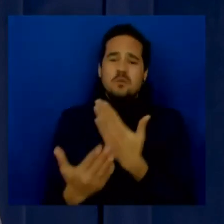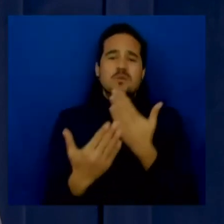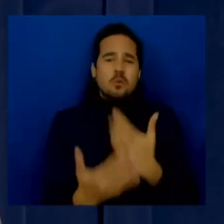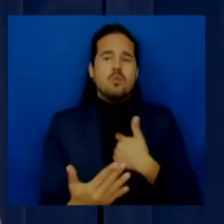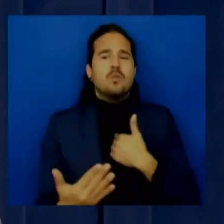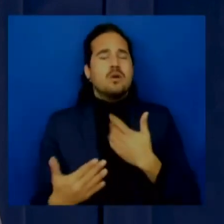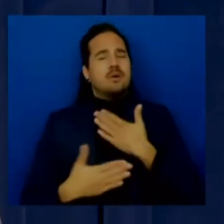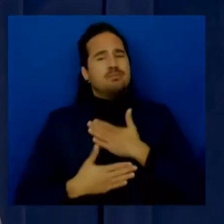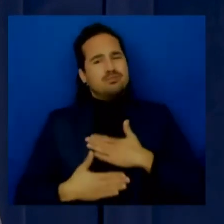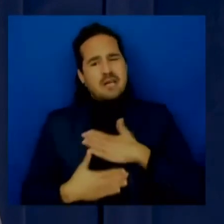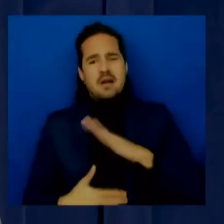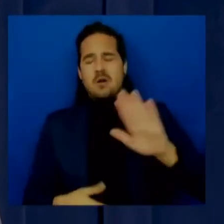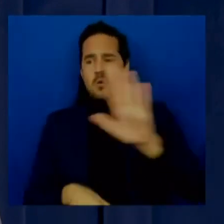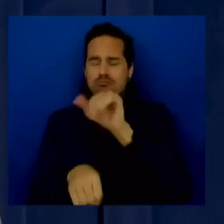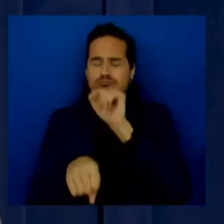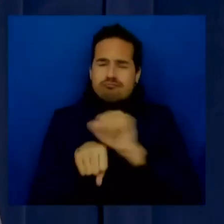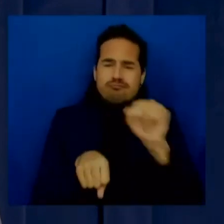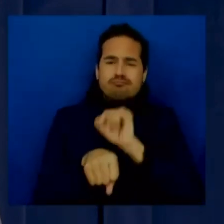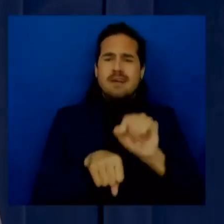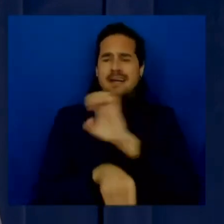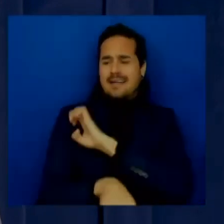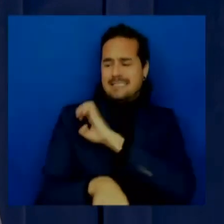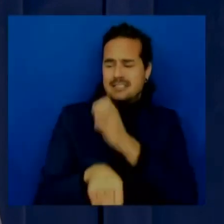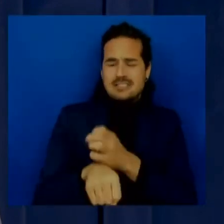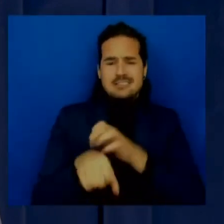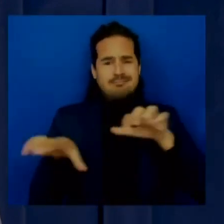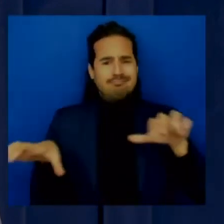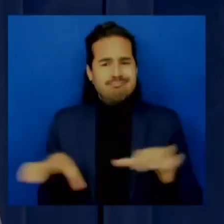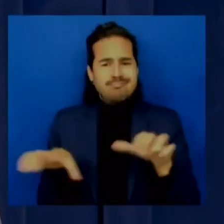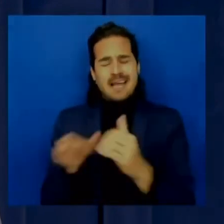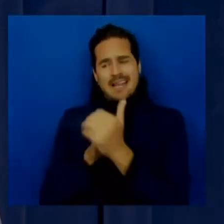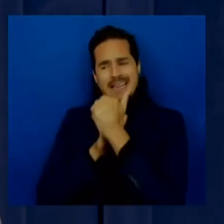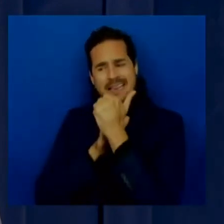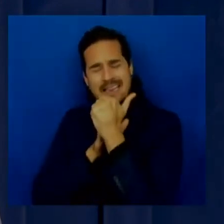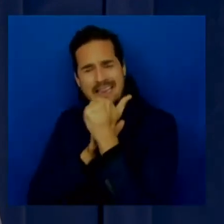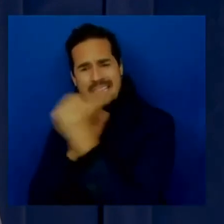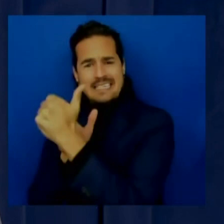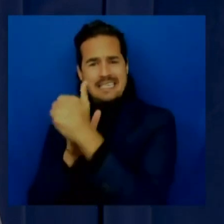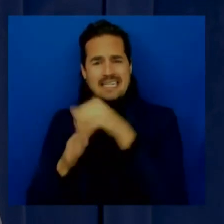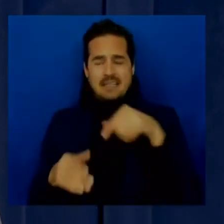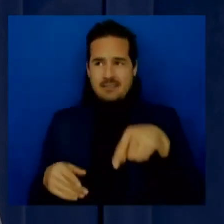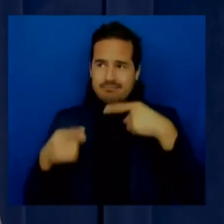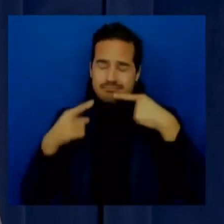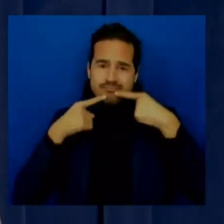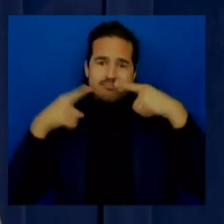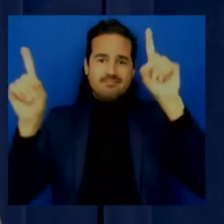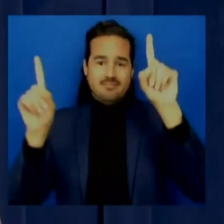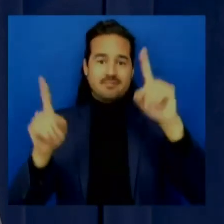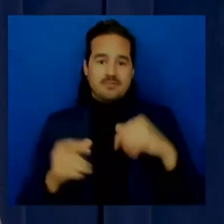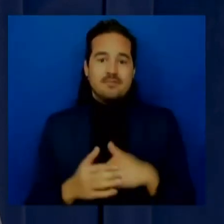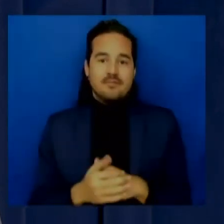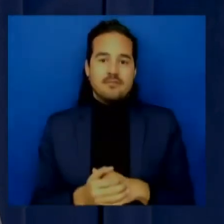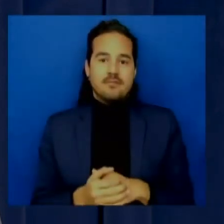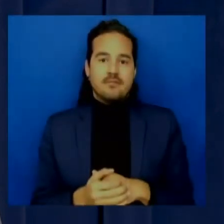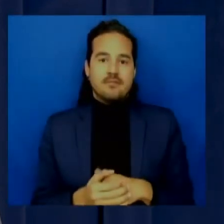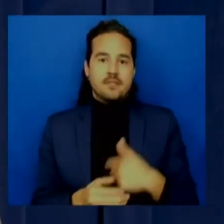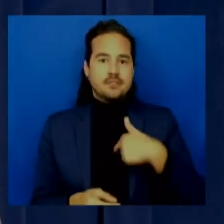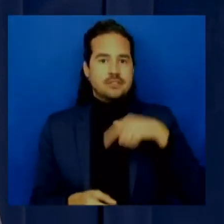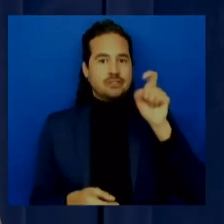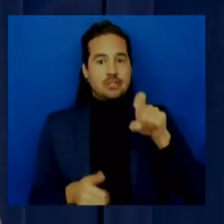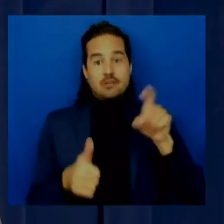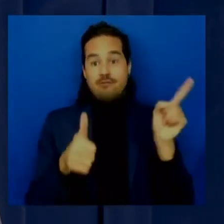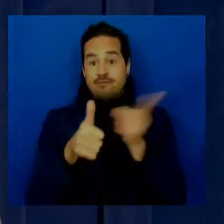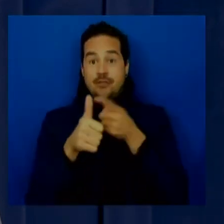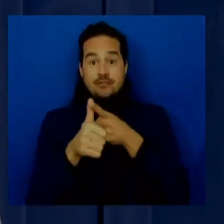And let me also just, because I was remiss, you should always start with your secretary, Secretary Castro Ramirez, who Lourdes